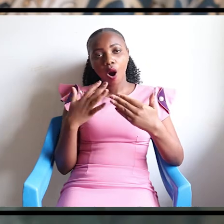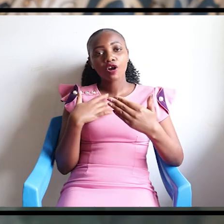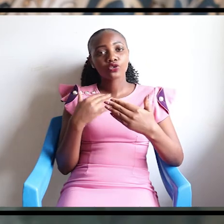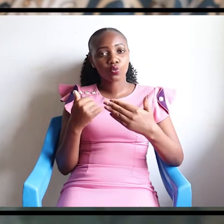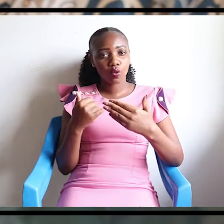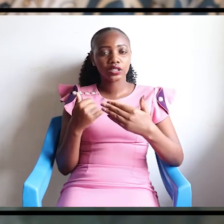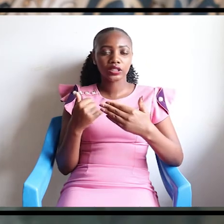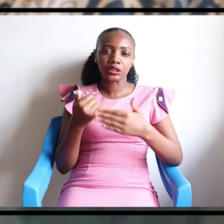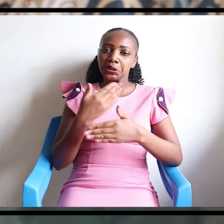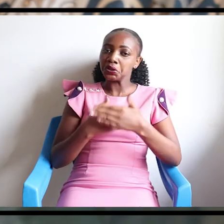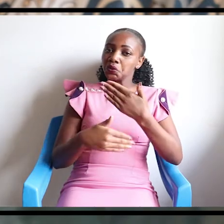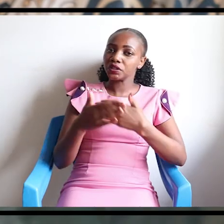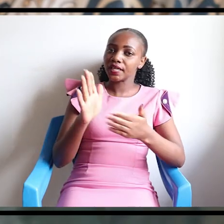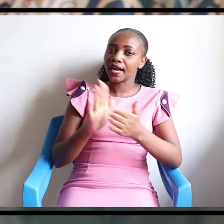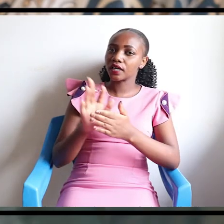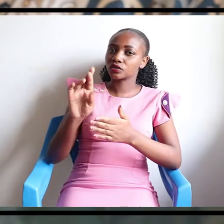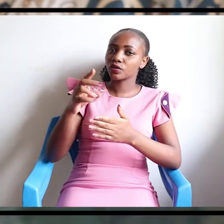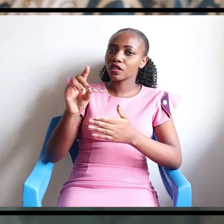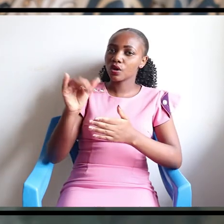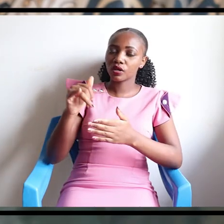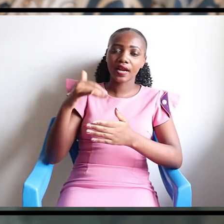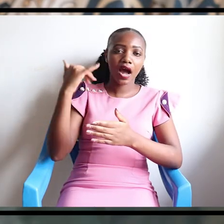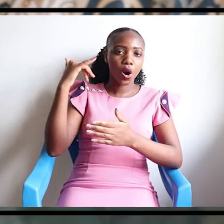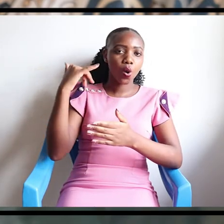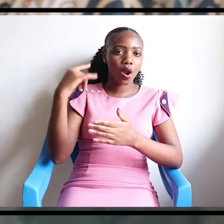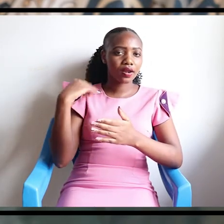Rhoda. Please reach to us through